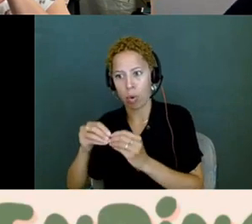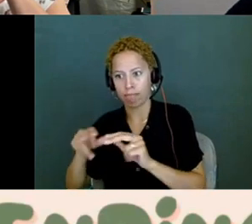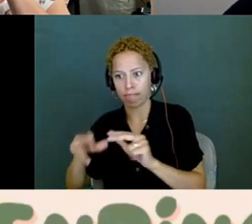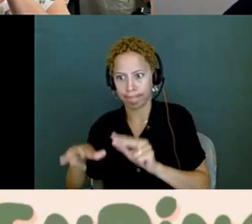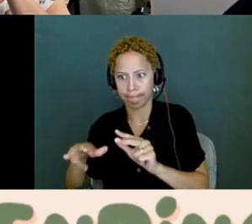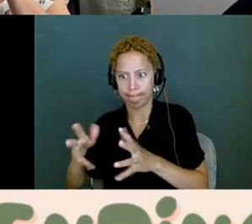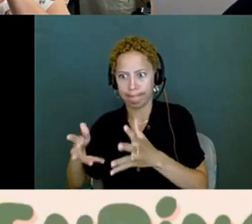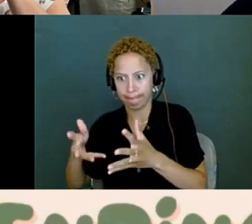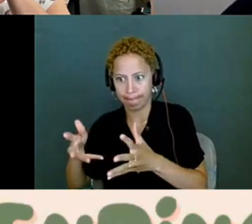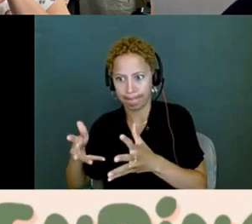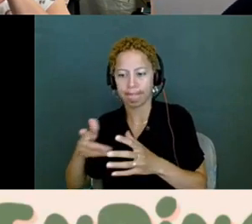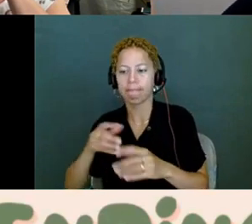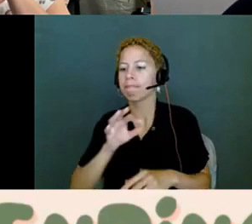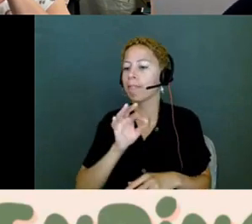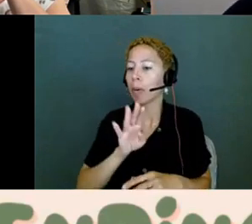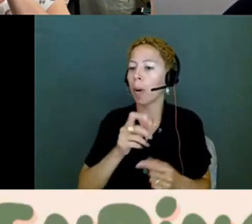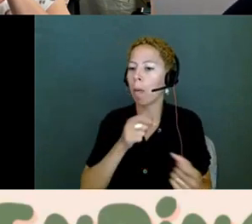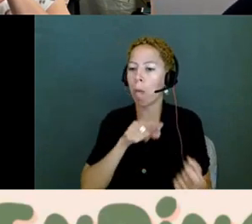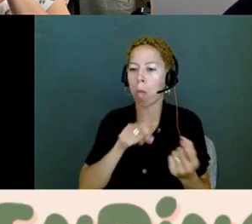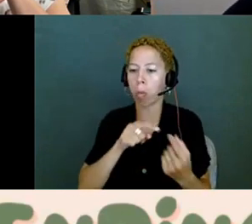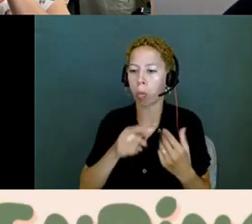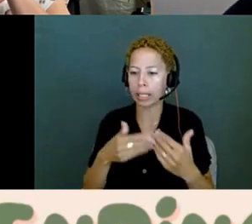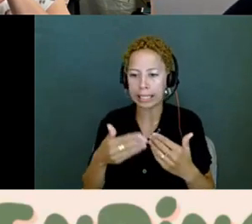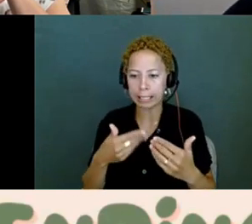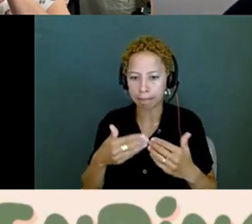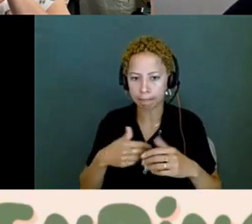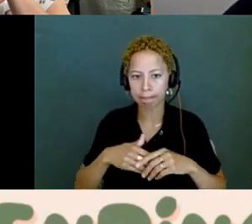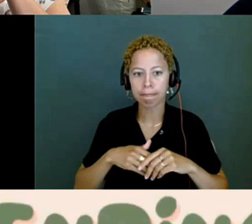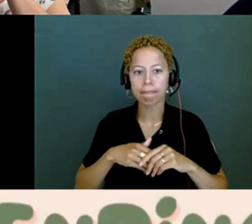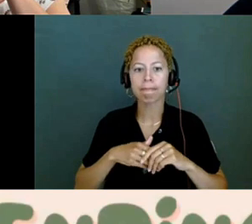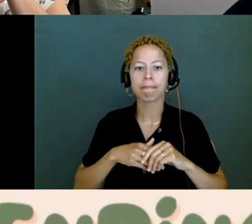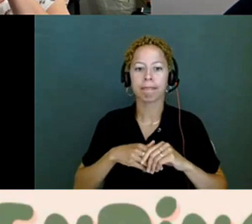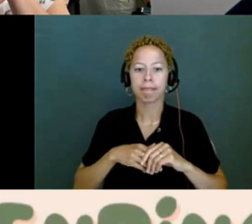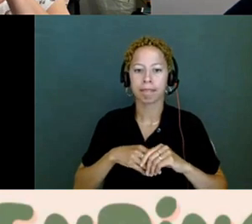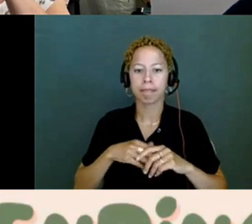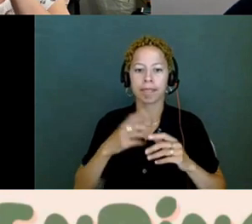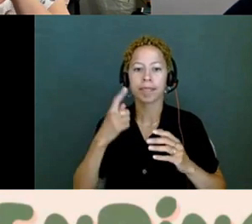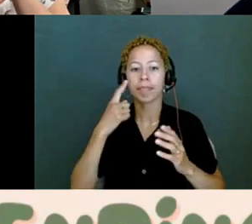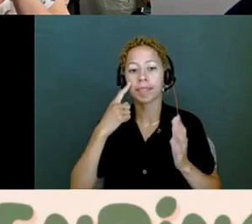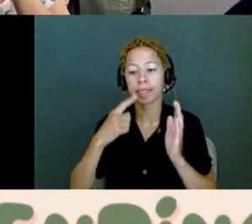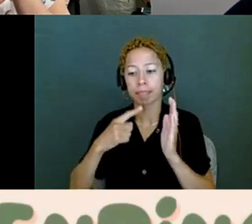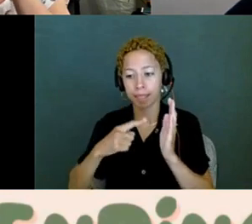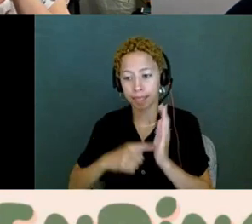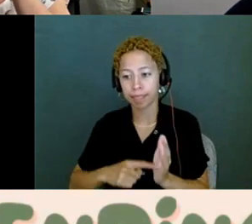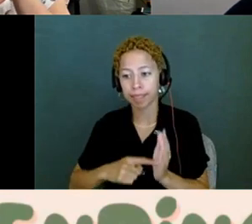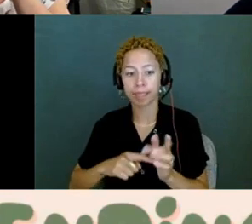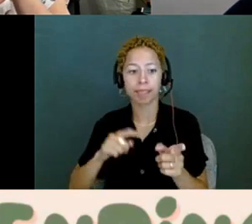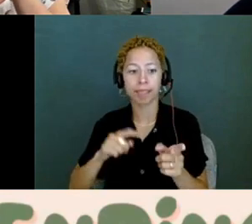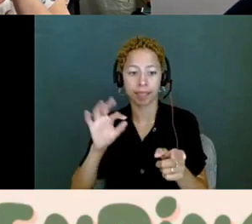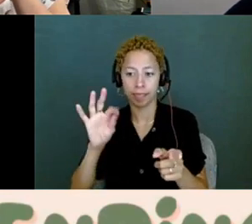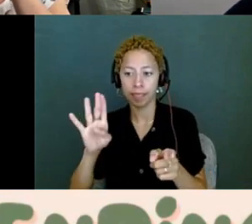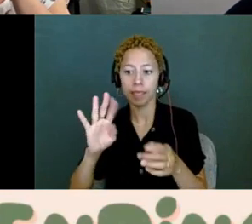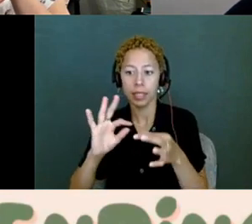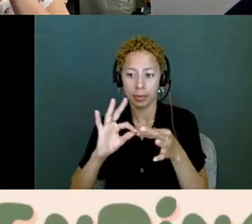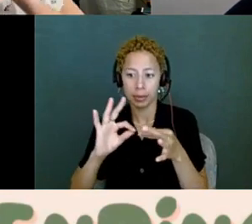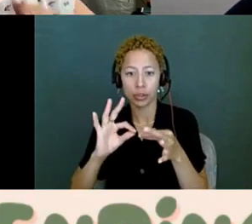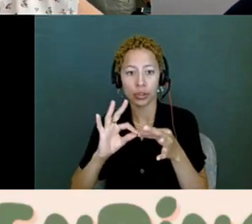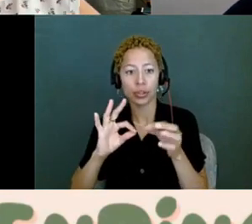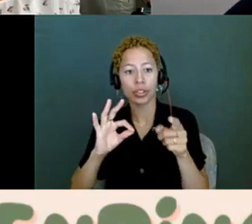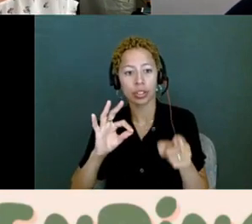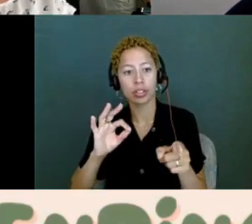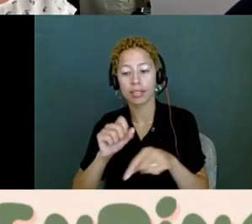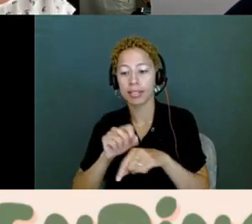great. I can, for example, in Facebook Messenger, I can send them